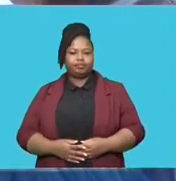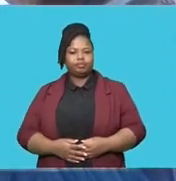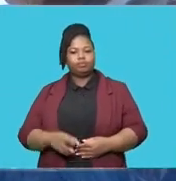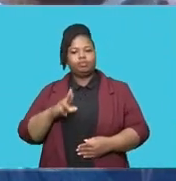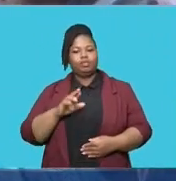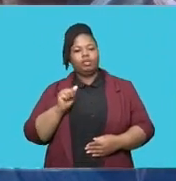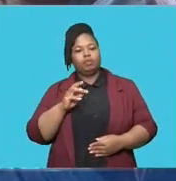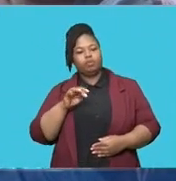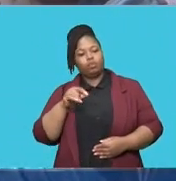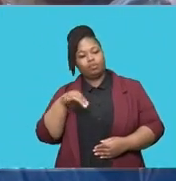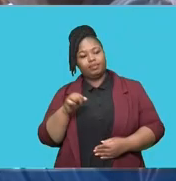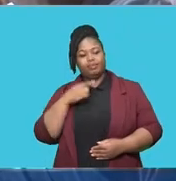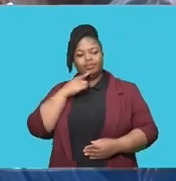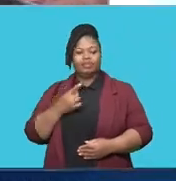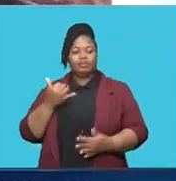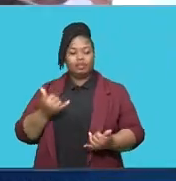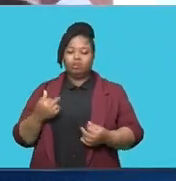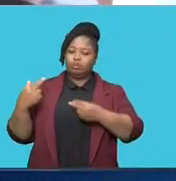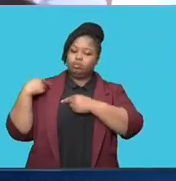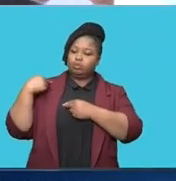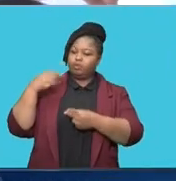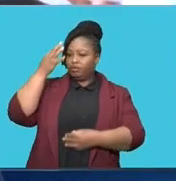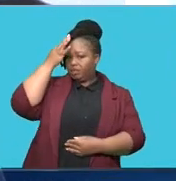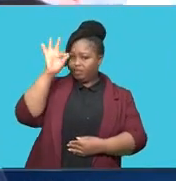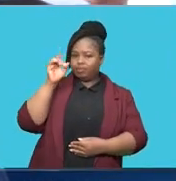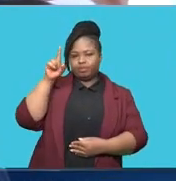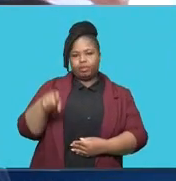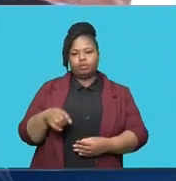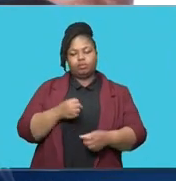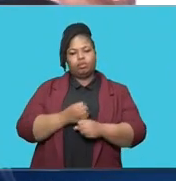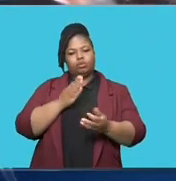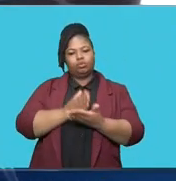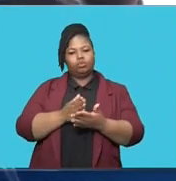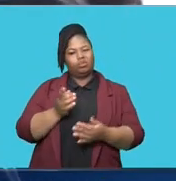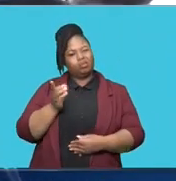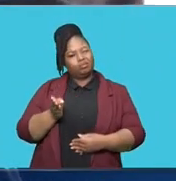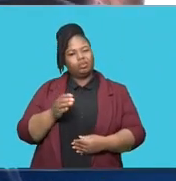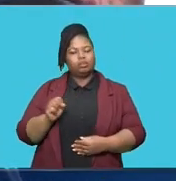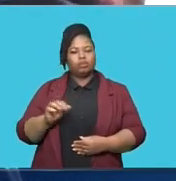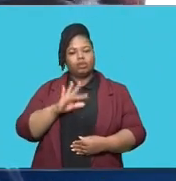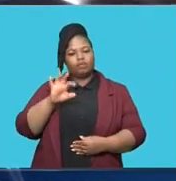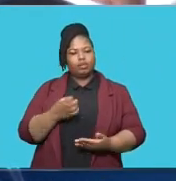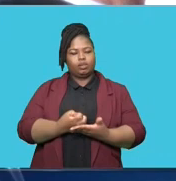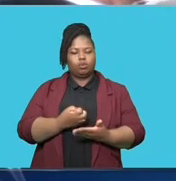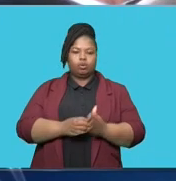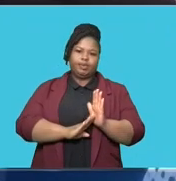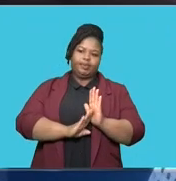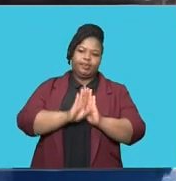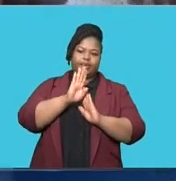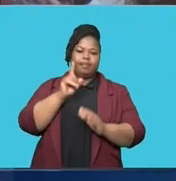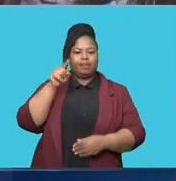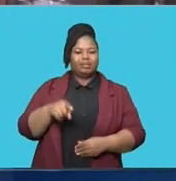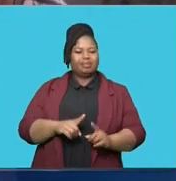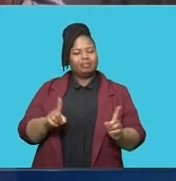Ramokgopa o boletse ha ile maikarabelo a mmuso ho netefatseng hore moruo wa naha o a hola le ha fela tema ena e